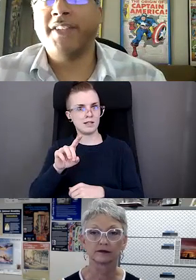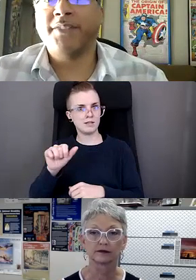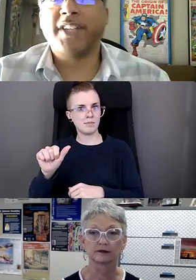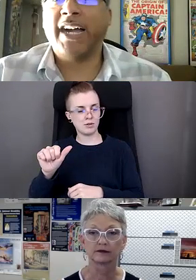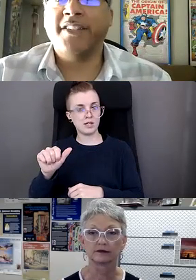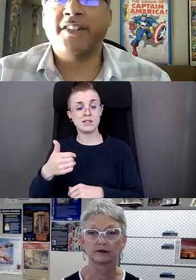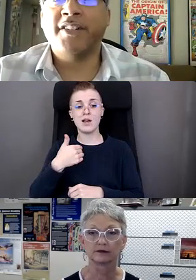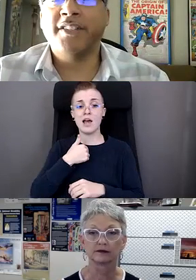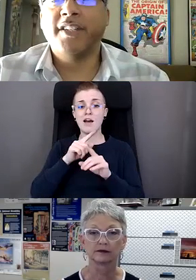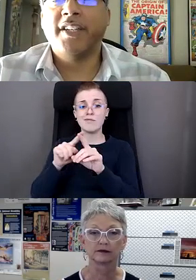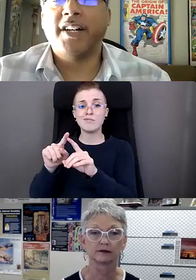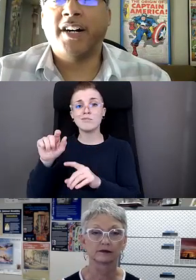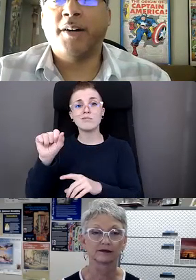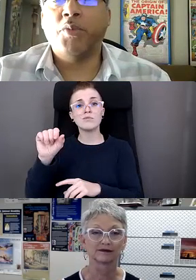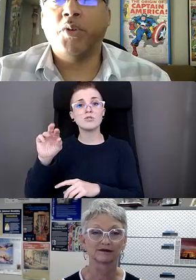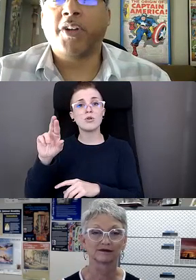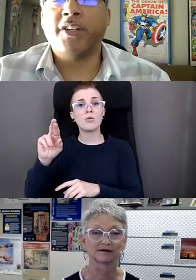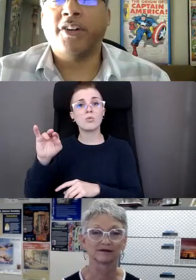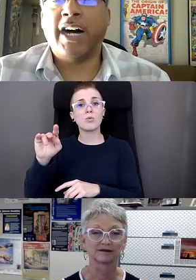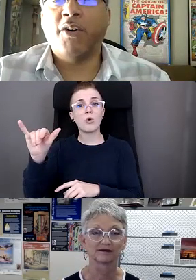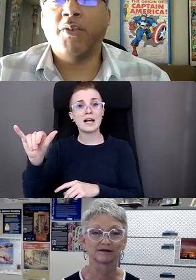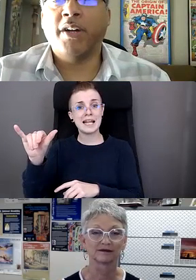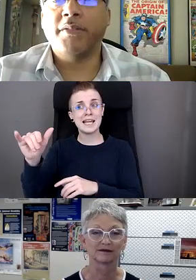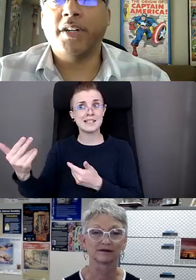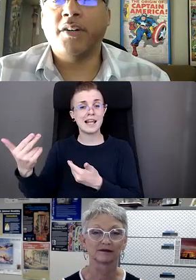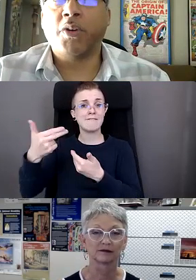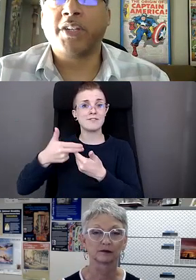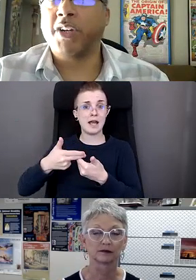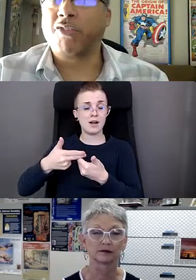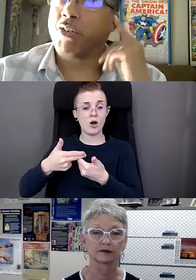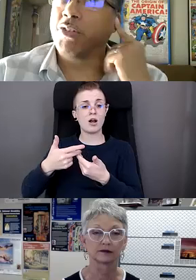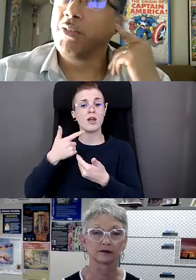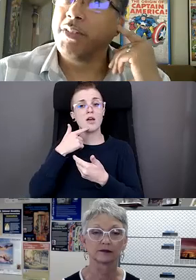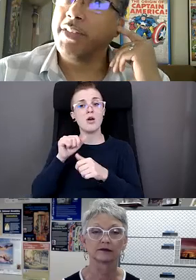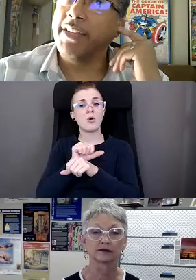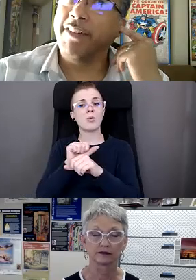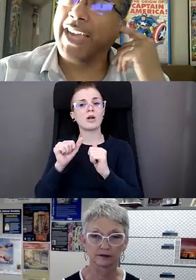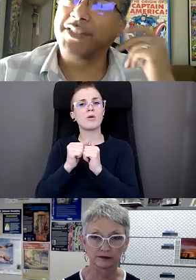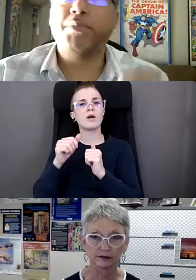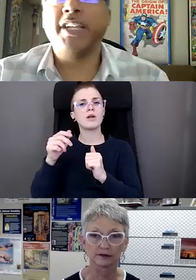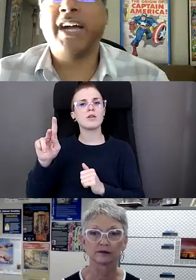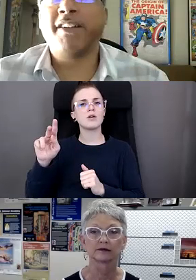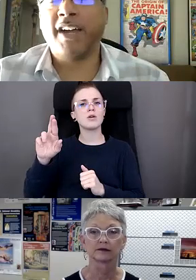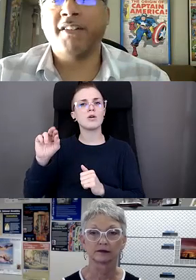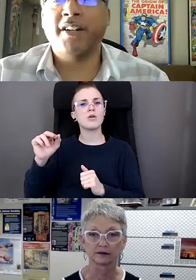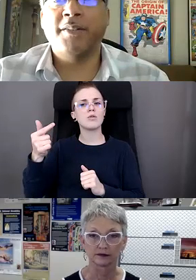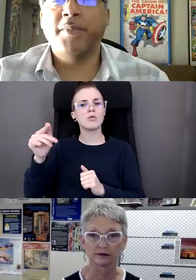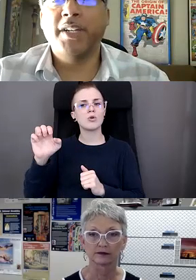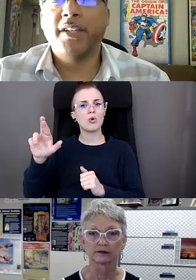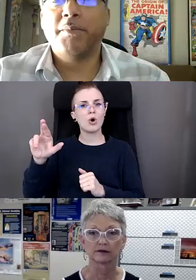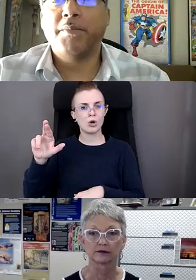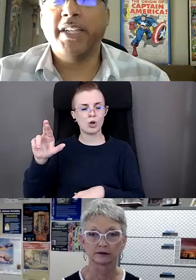sororities that have signed on. We're working on now, working with Kroger. They're actually putting out